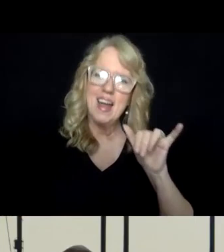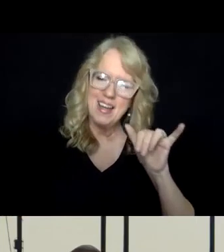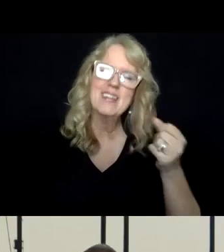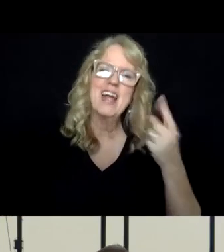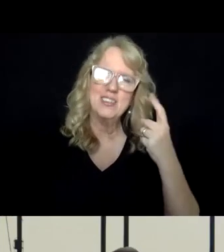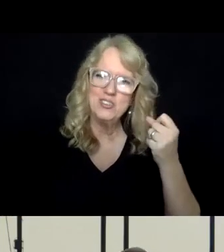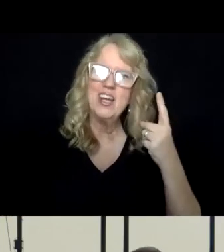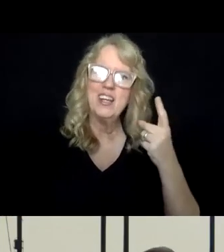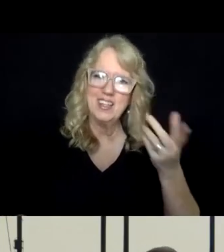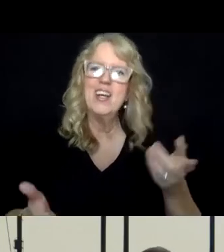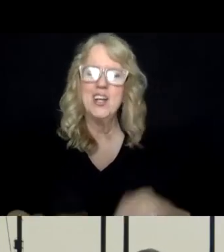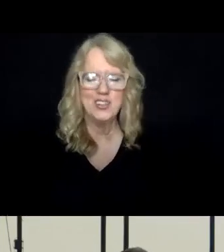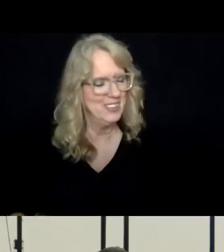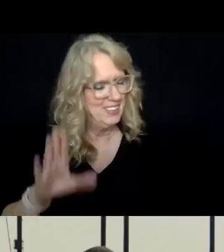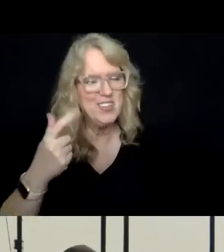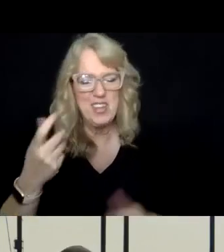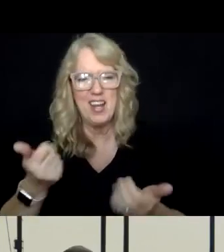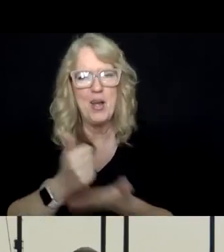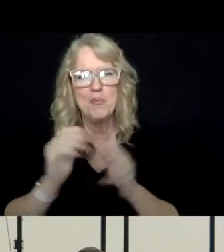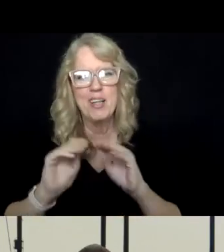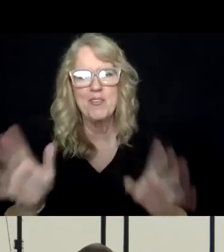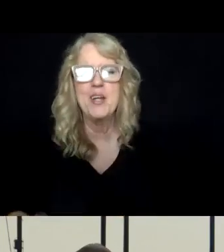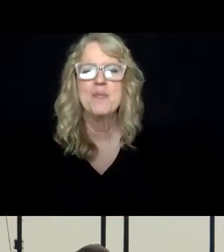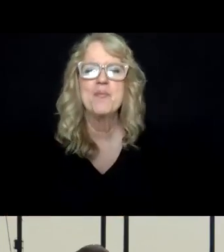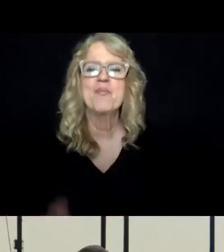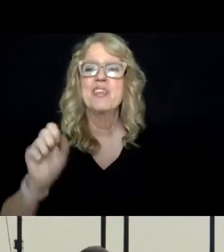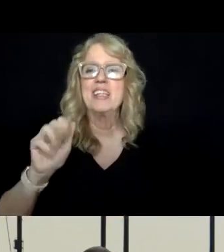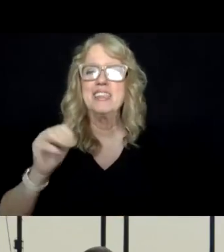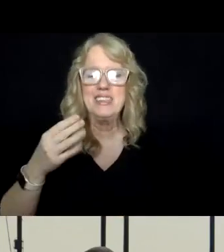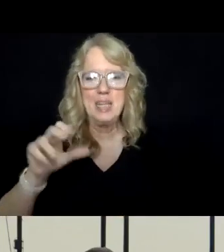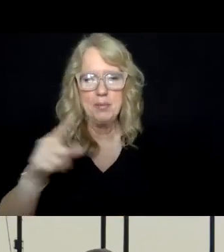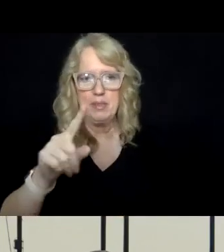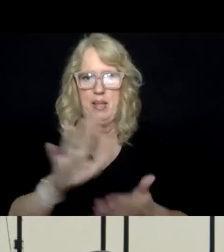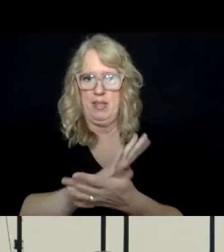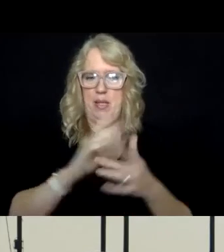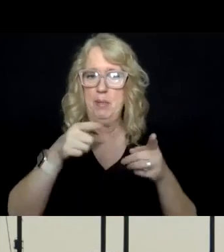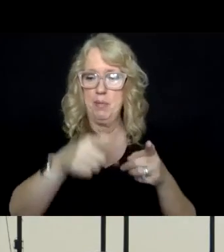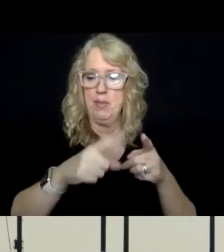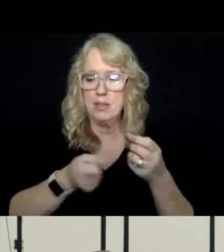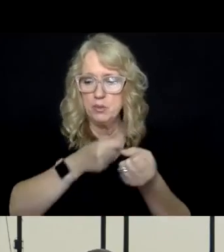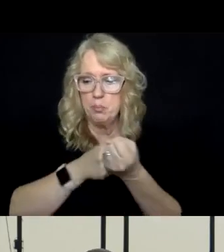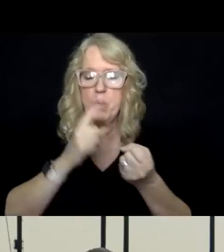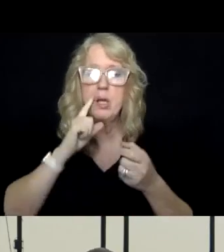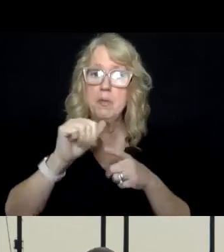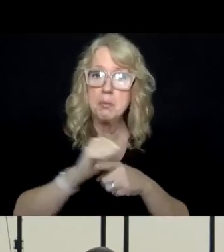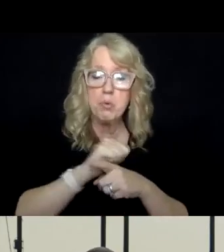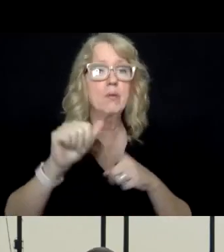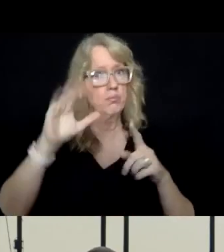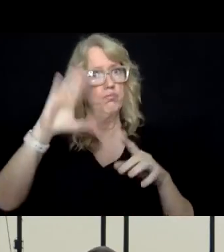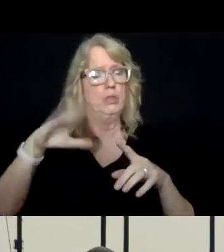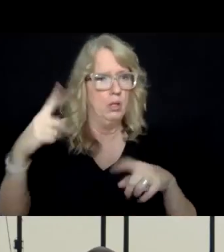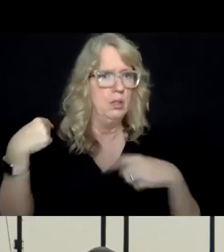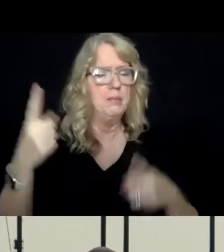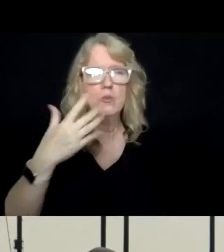Will that cover it, Jessica? Thank you. This SAMHSA document highlights peer support as an evidence-based practice, which we all know, but it's